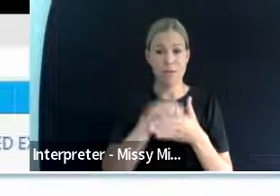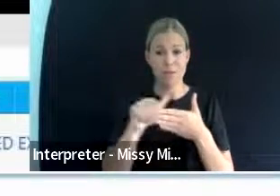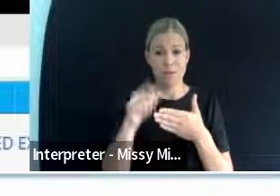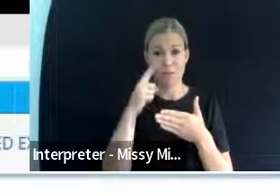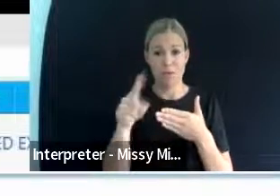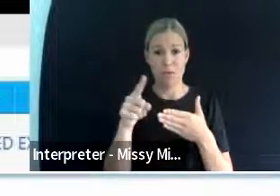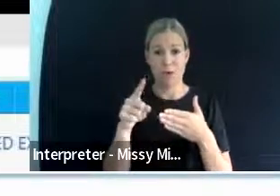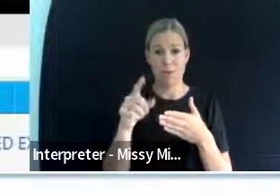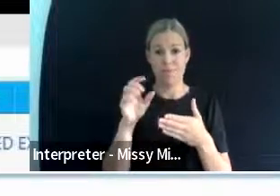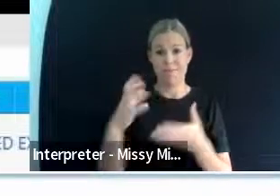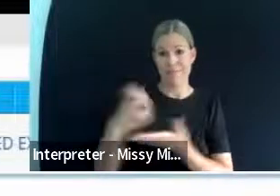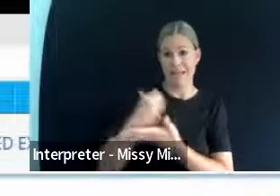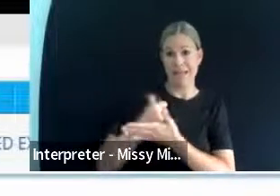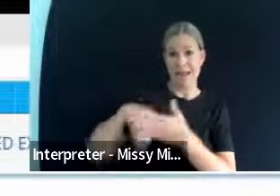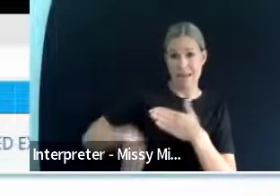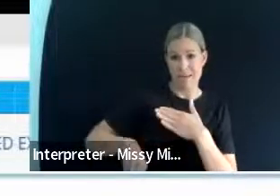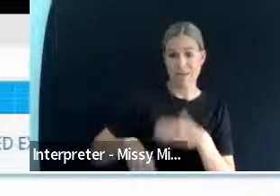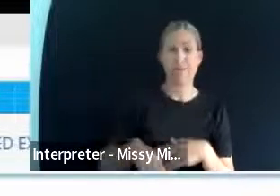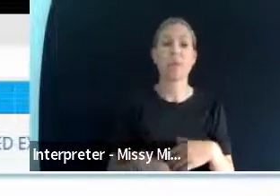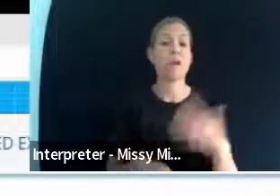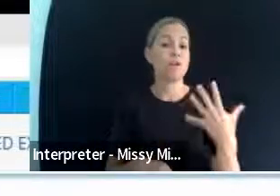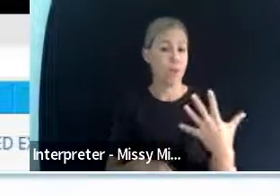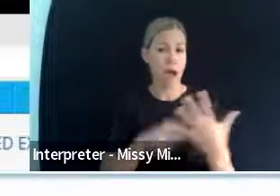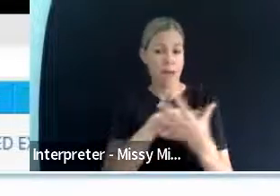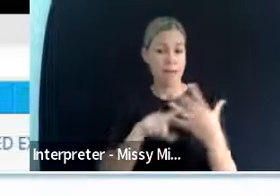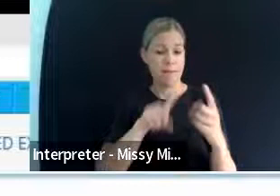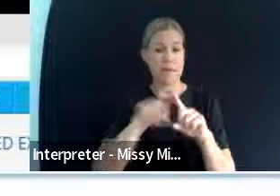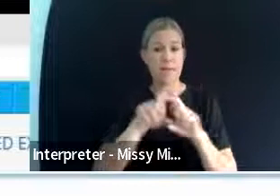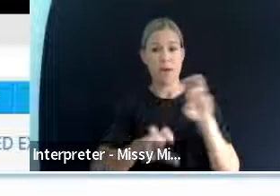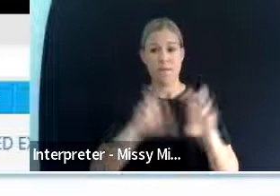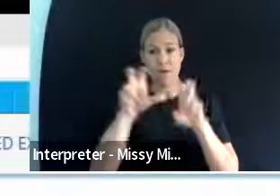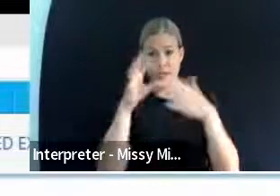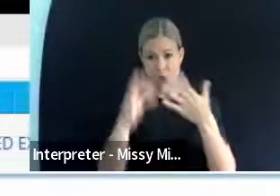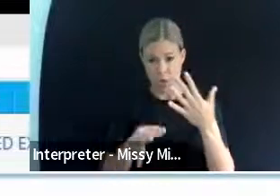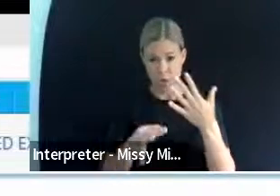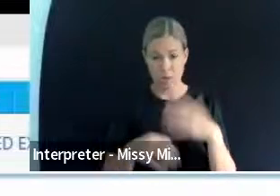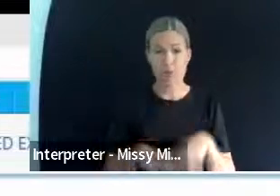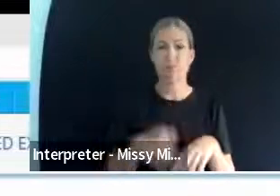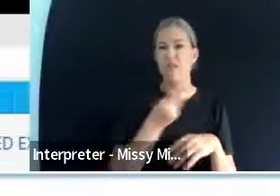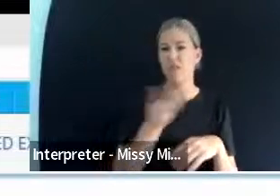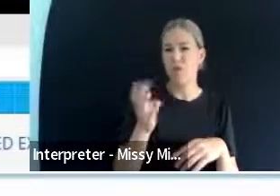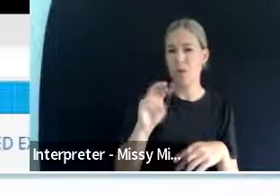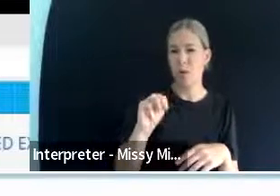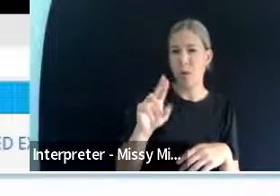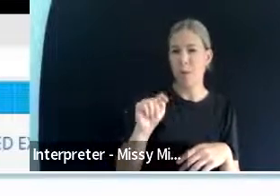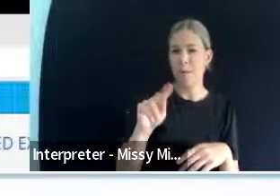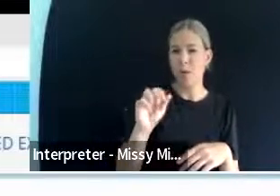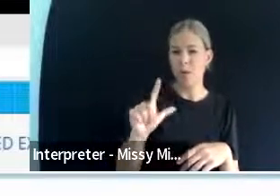different investment options, including 4 mutual fund-based investments and 1 FDIC insured savings